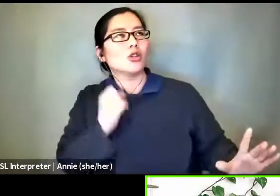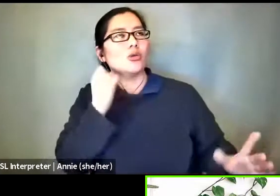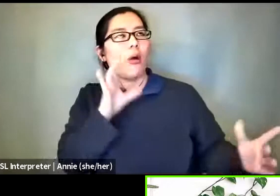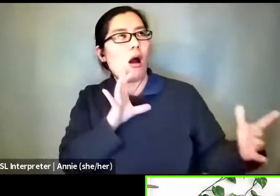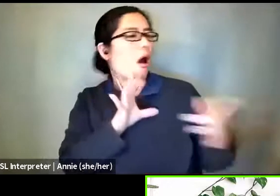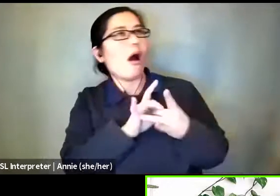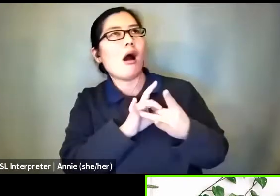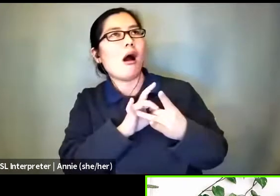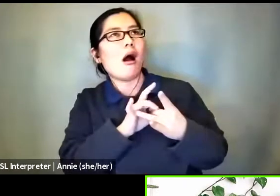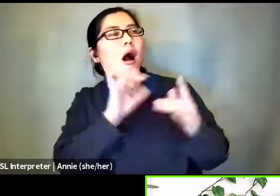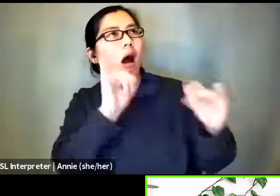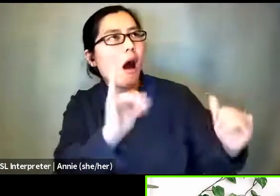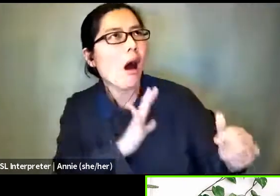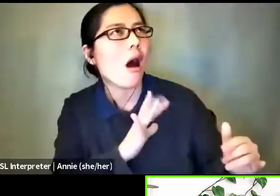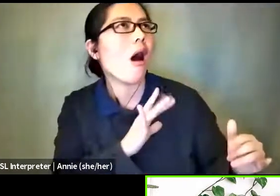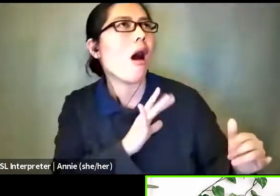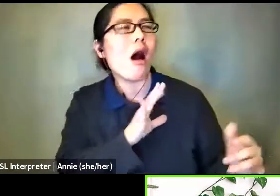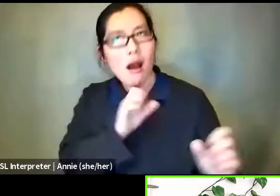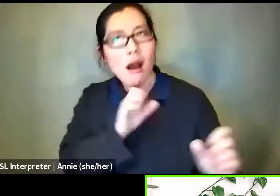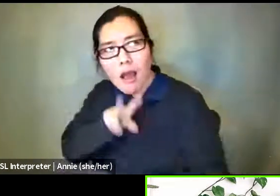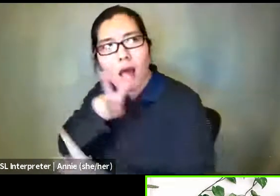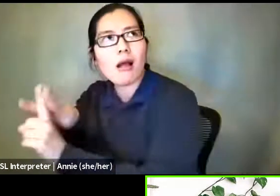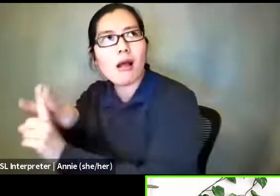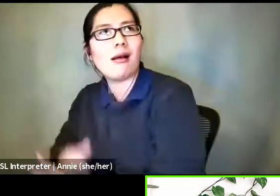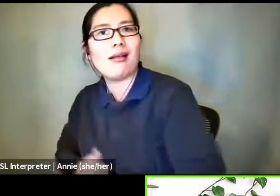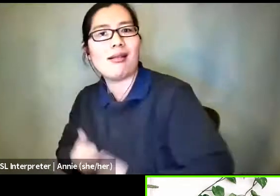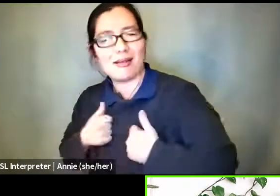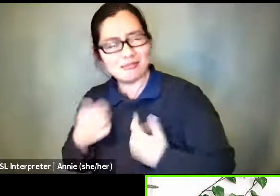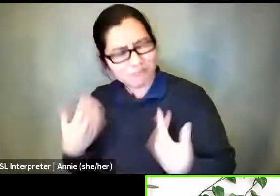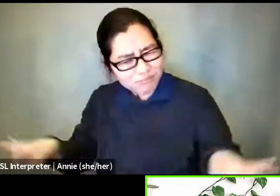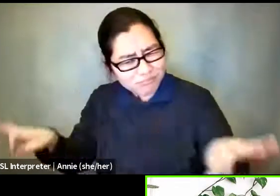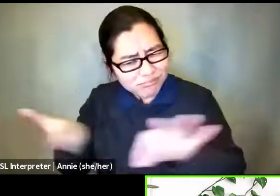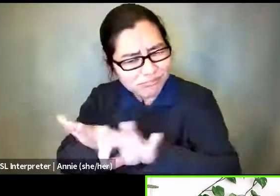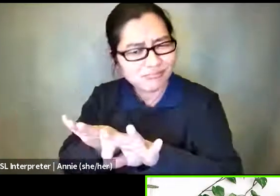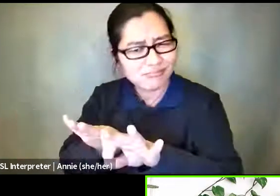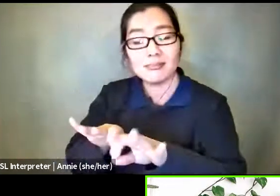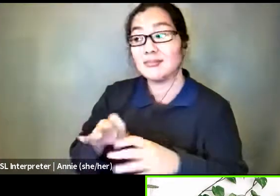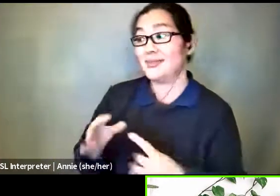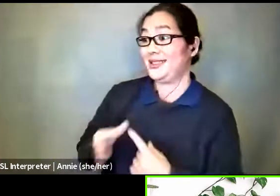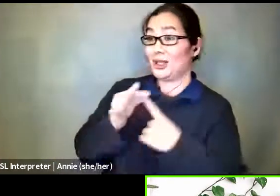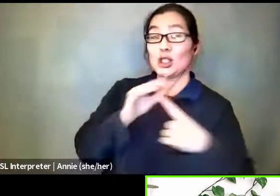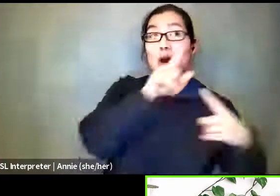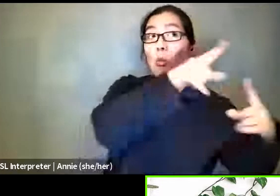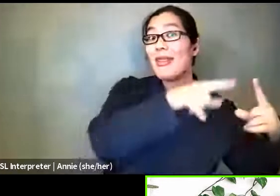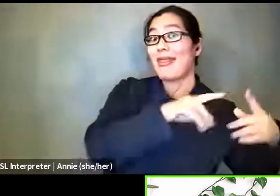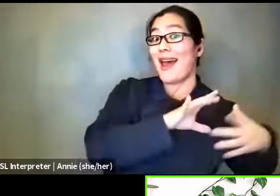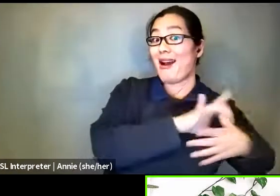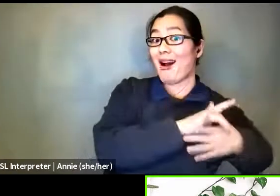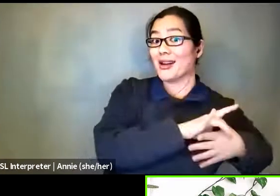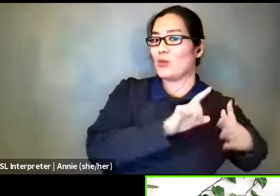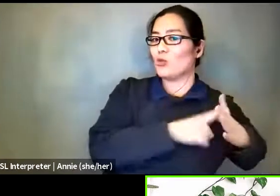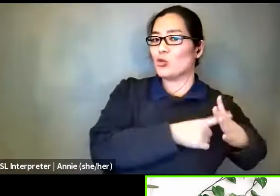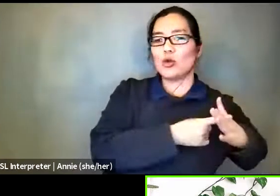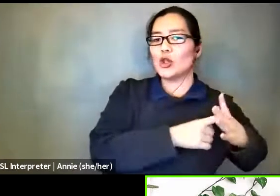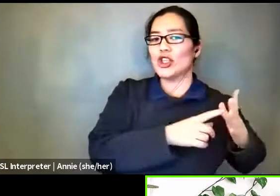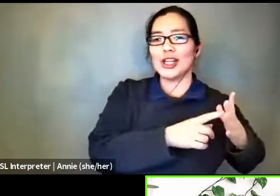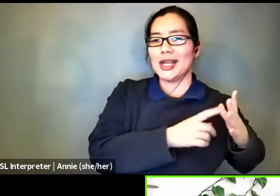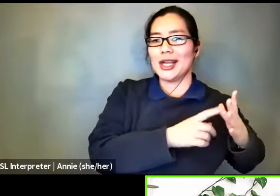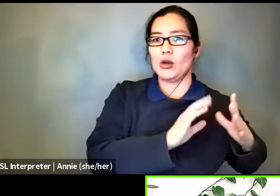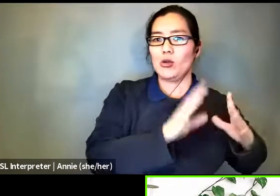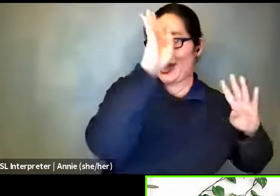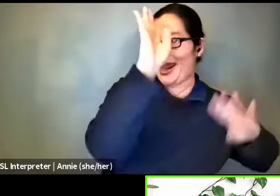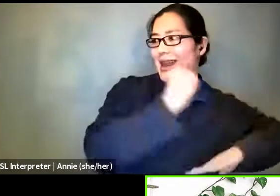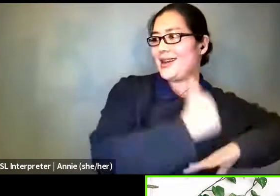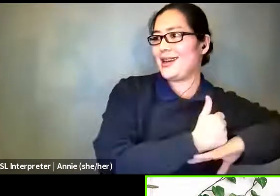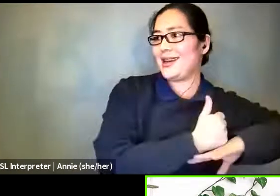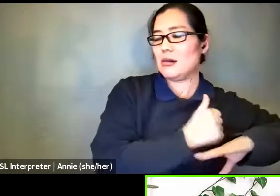a subject area, especially when that content knowledge wasn't built for them in mind. So I think on the teaching